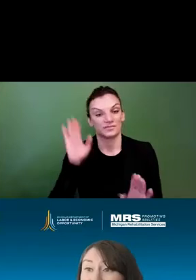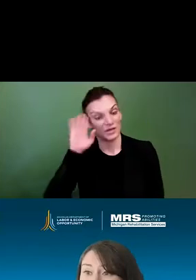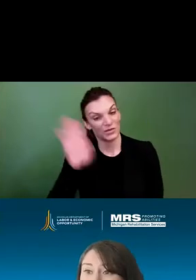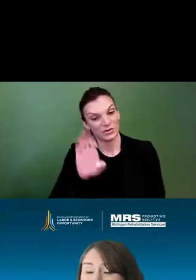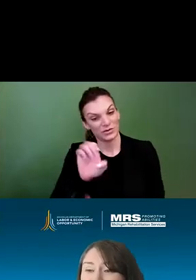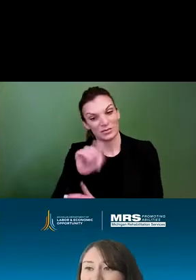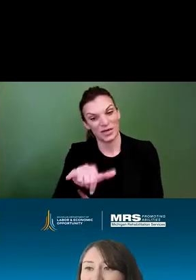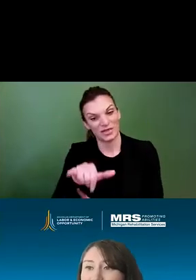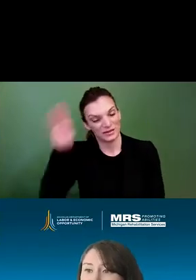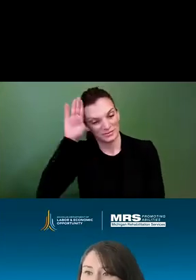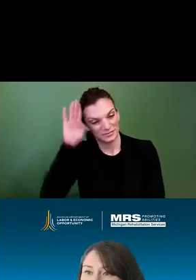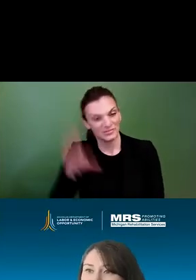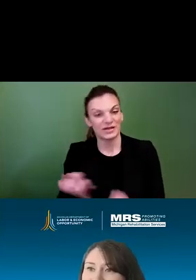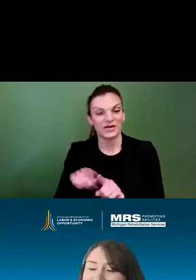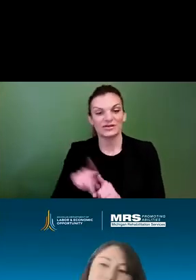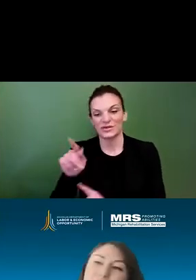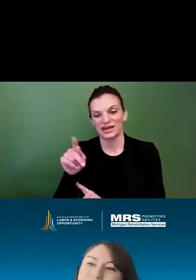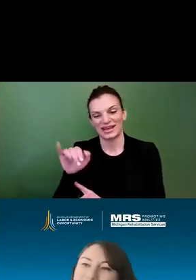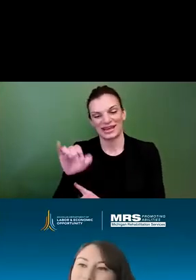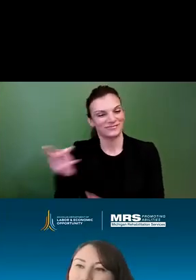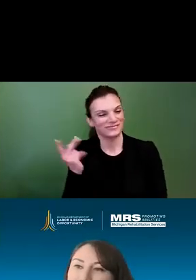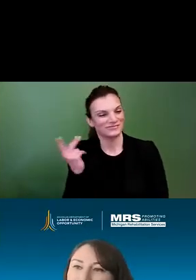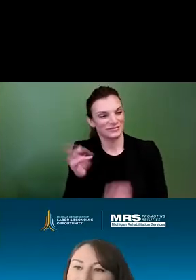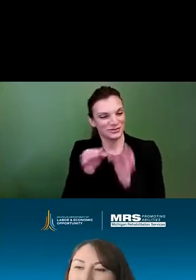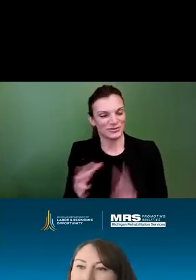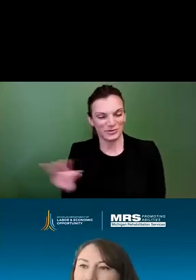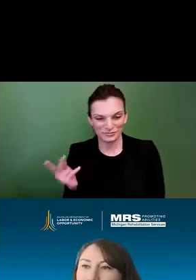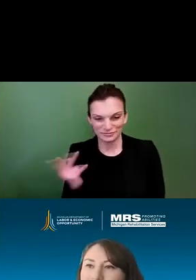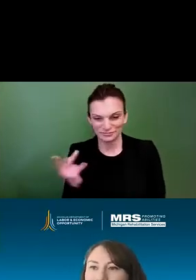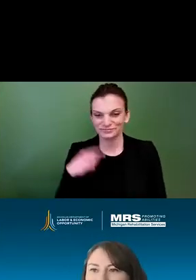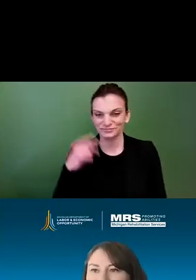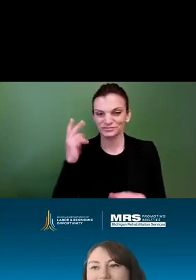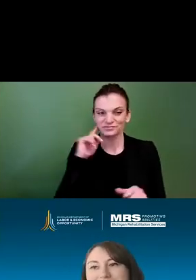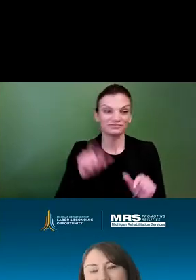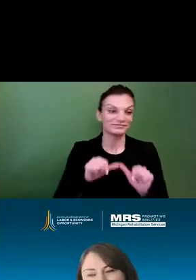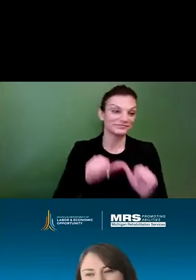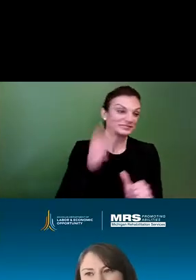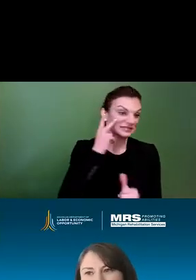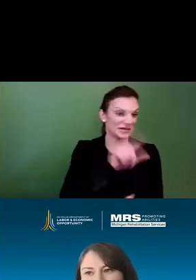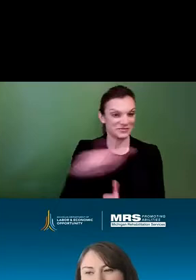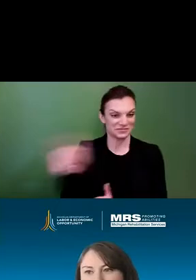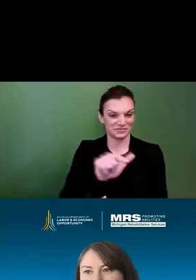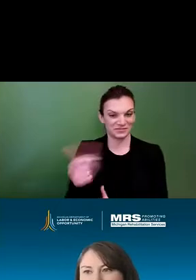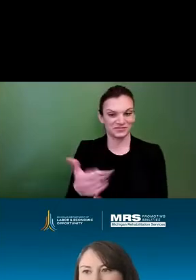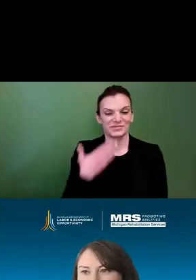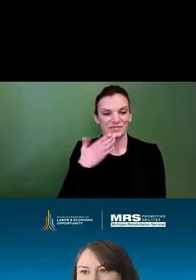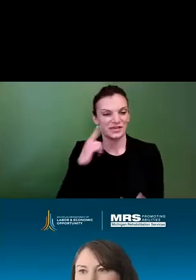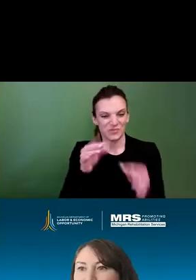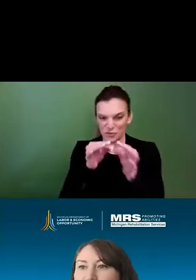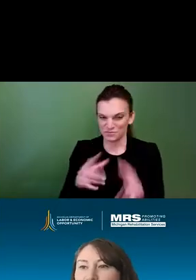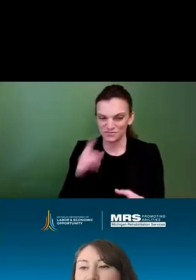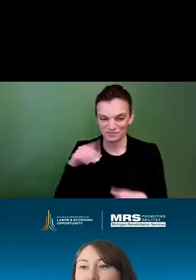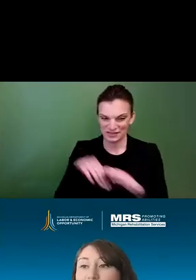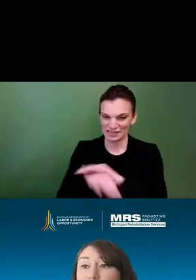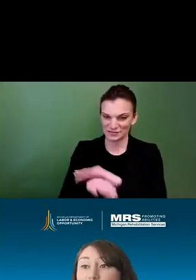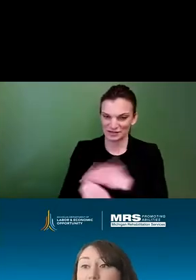and Katie, who are our interpreters today. They are pinned, so you will be able to see them throughout the event. And thank you for helping us make everything accessible.